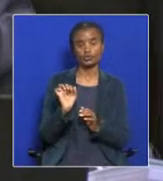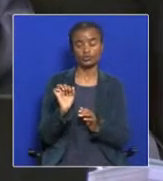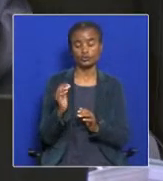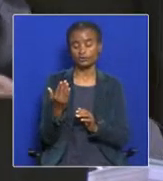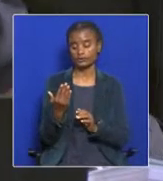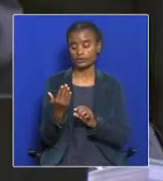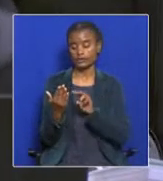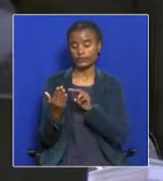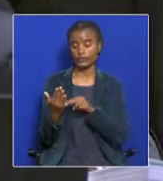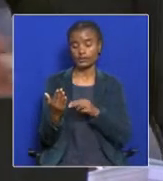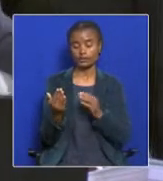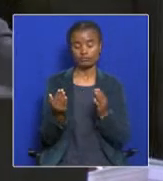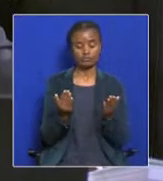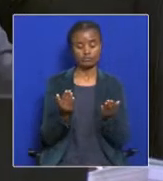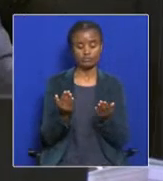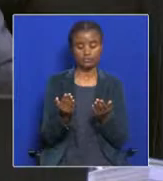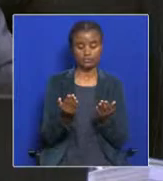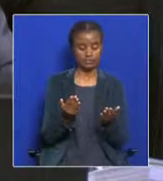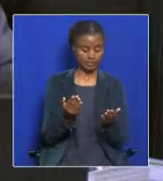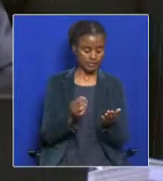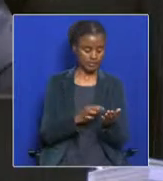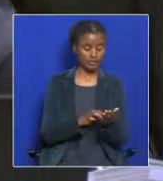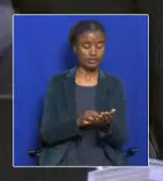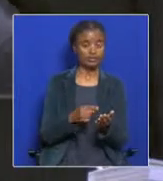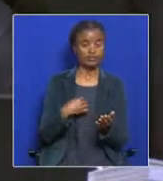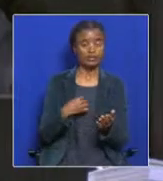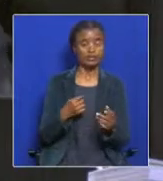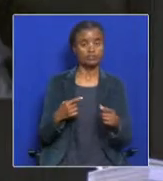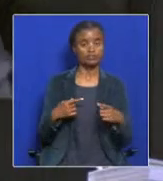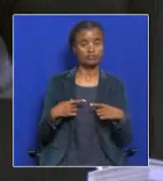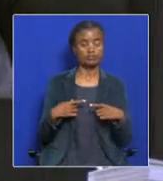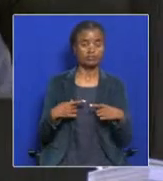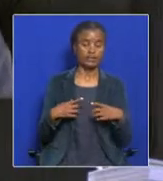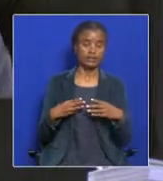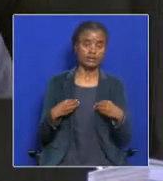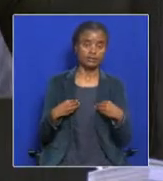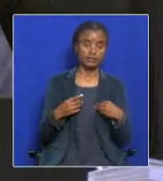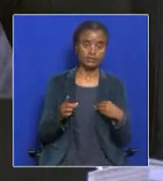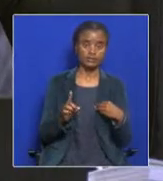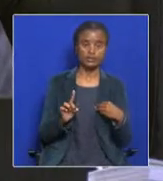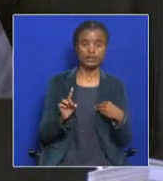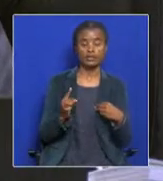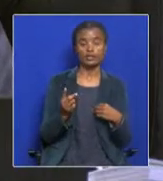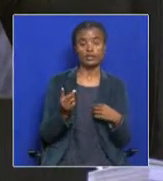I'm prepared to accept that the two of you had a discussion about